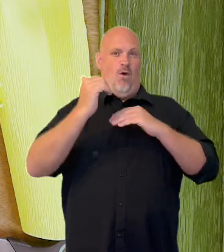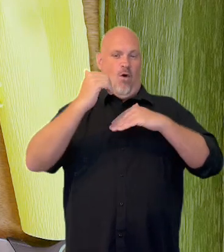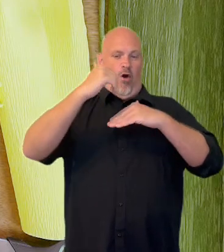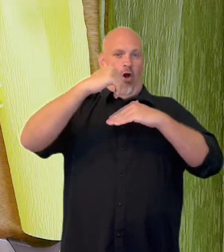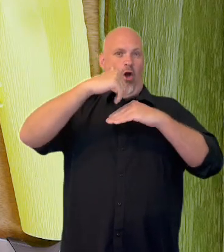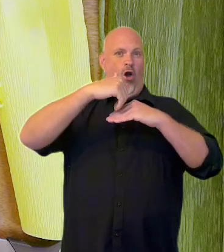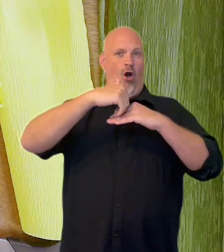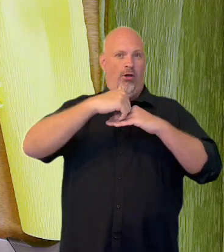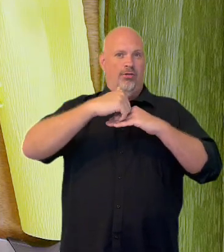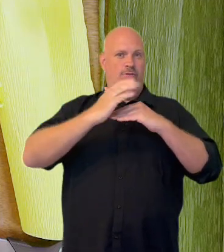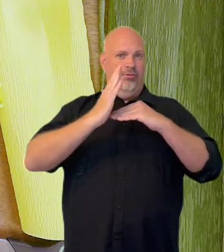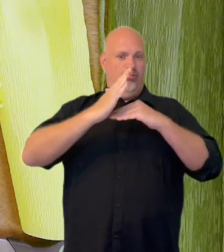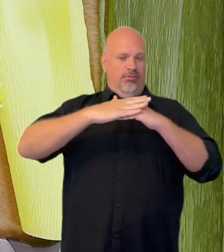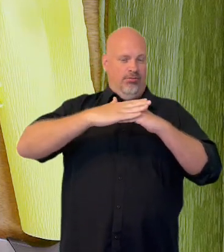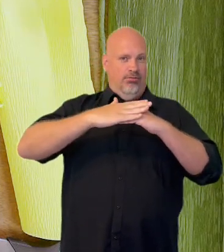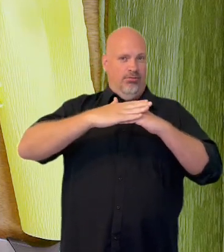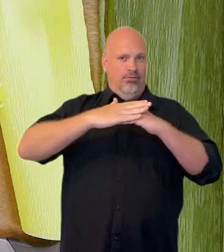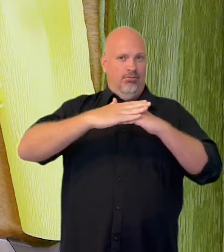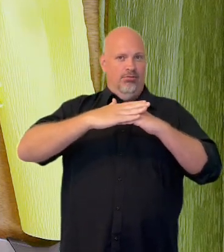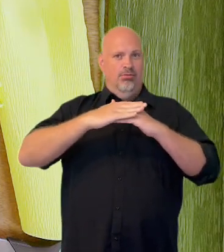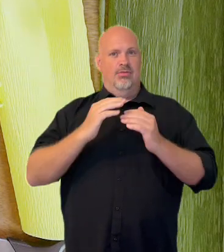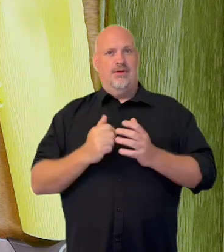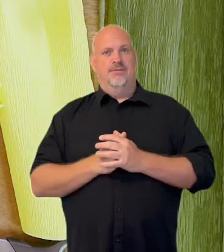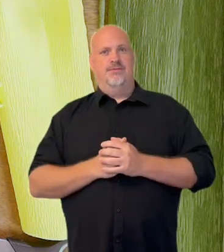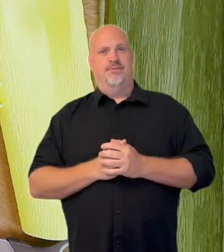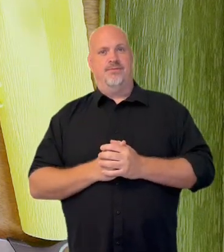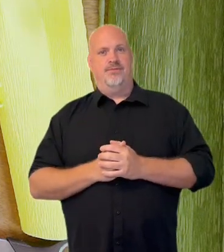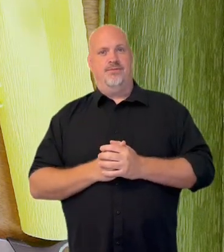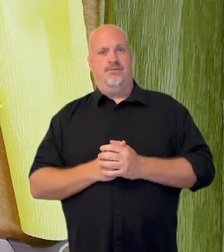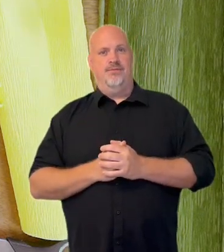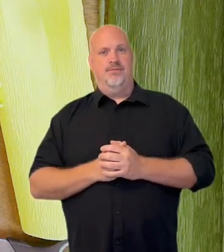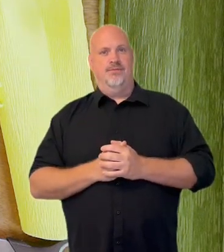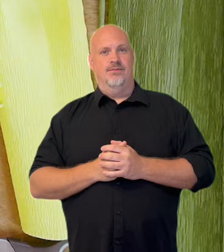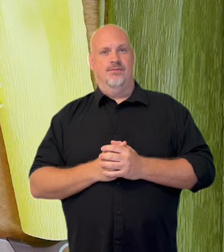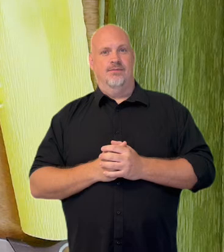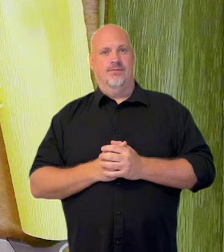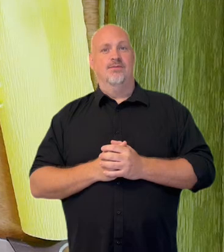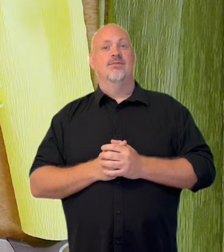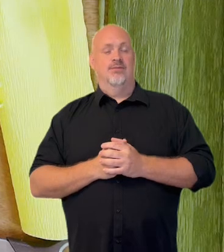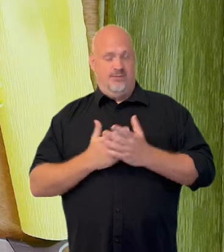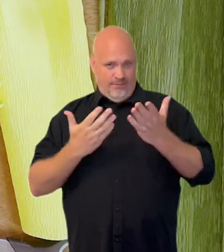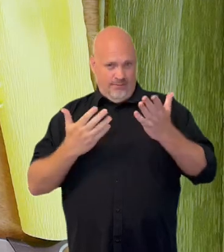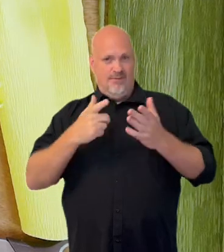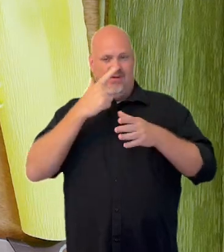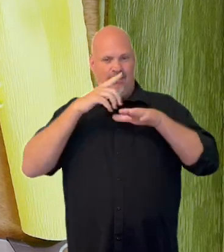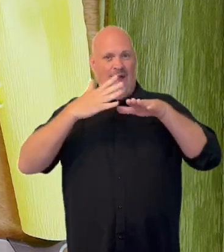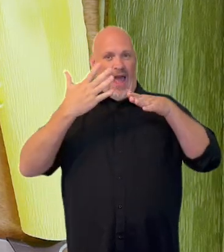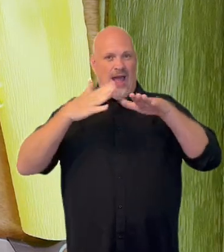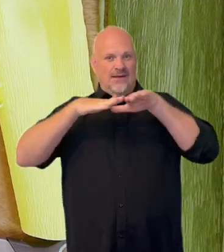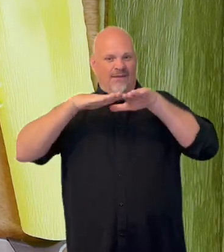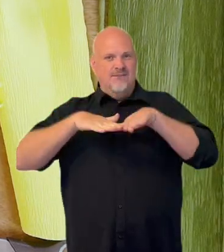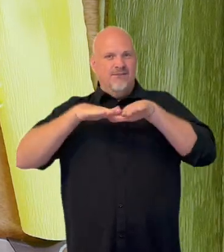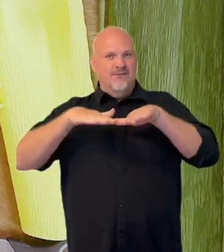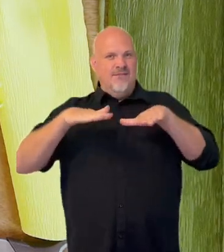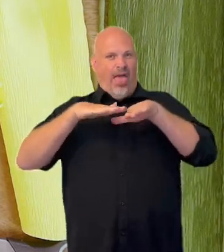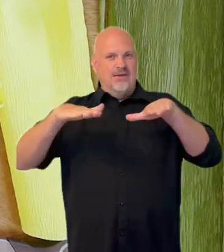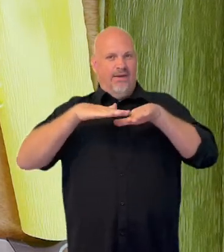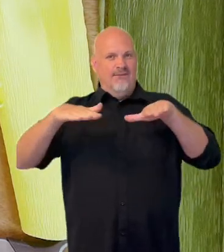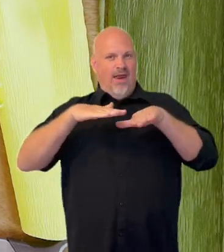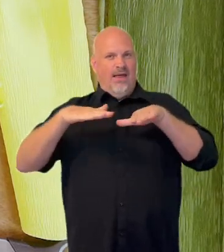glue covered side. And at this point, you can flatten down with your hands, like so,